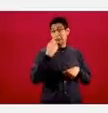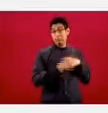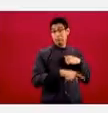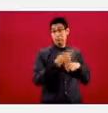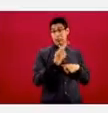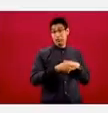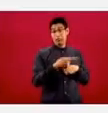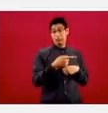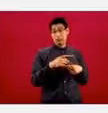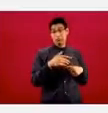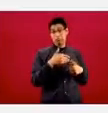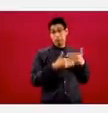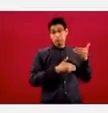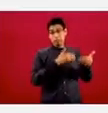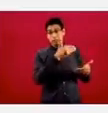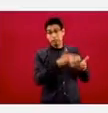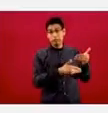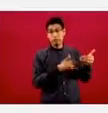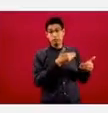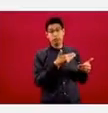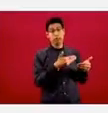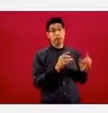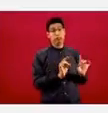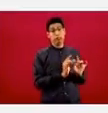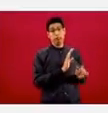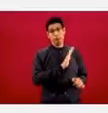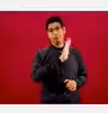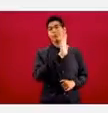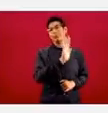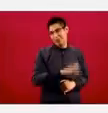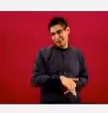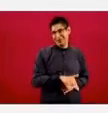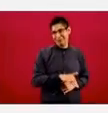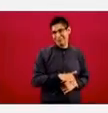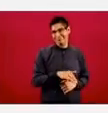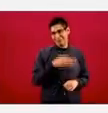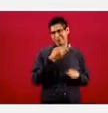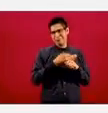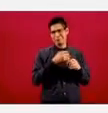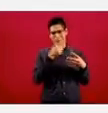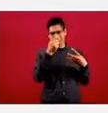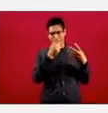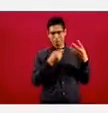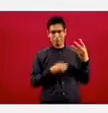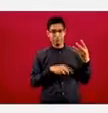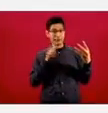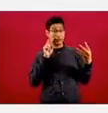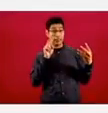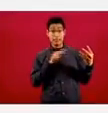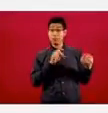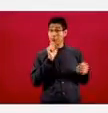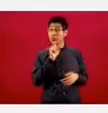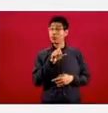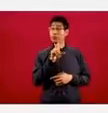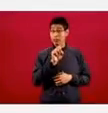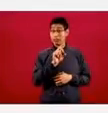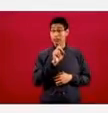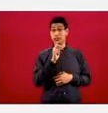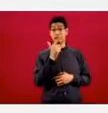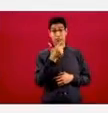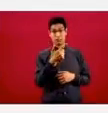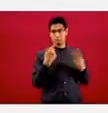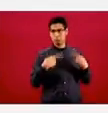the distribution of death according to previous conditions. So which are the conditions that are most likely to lead